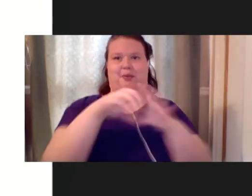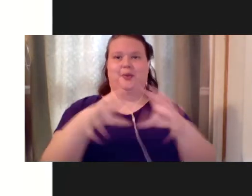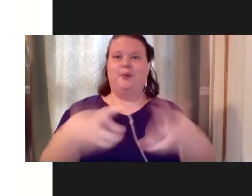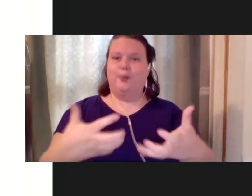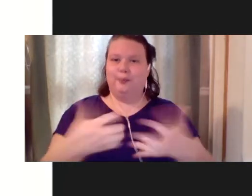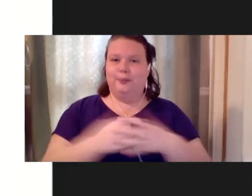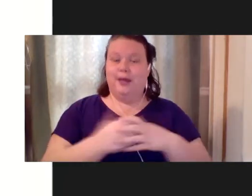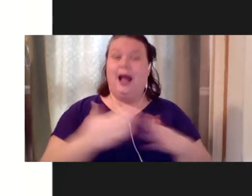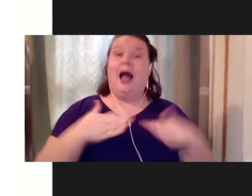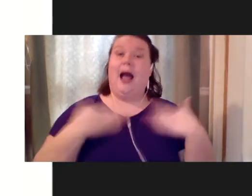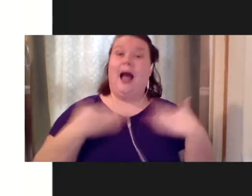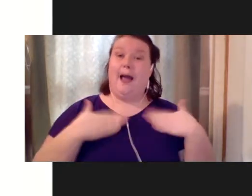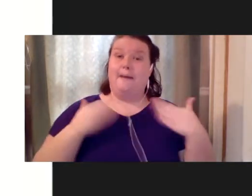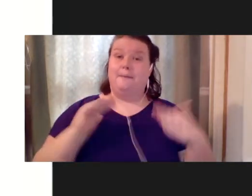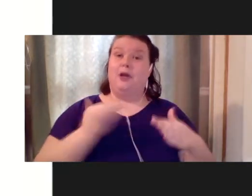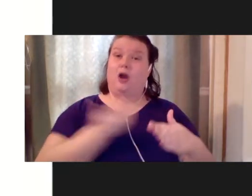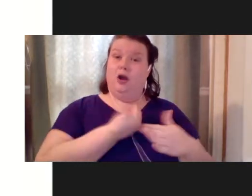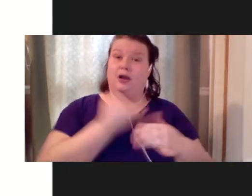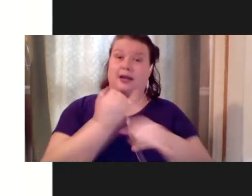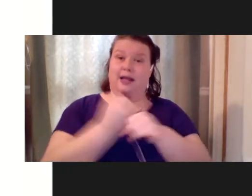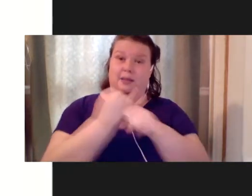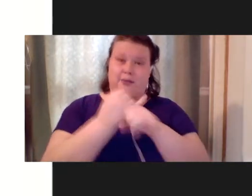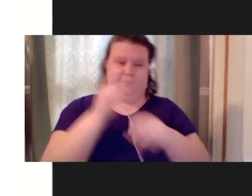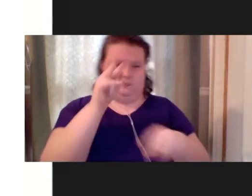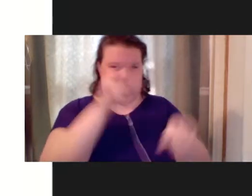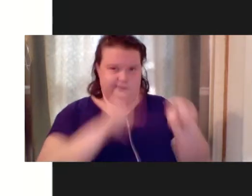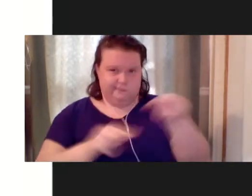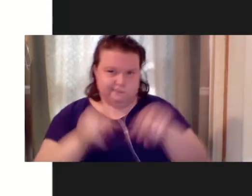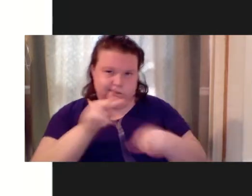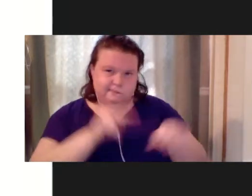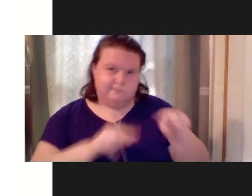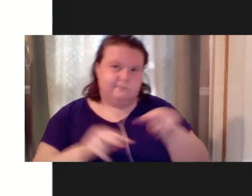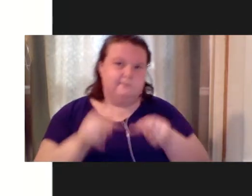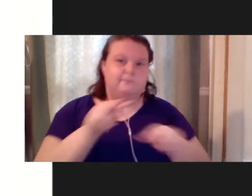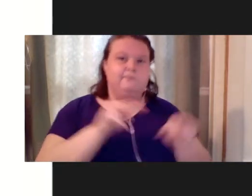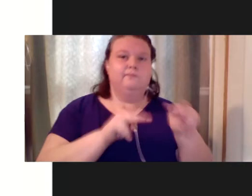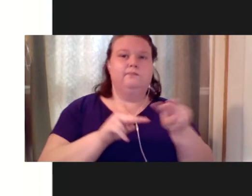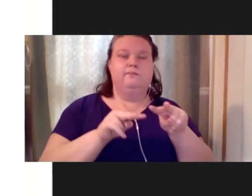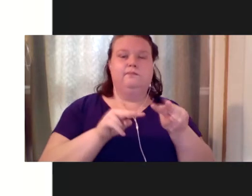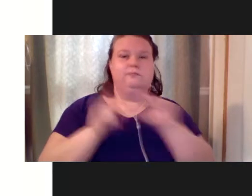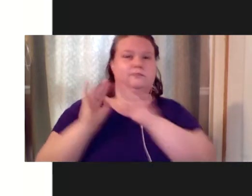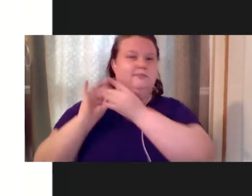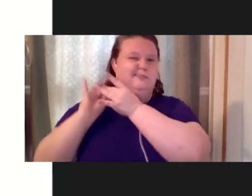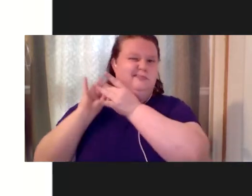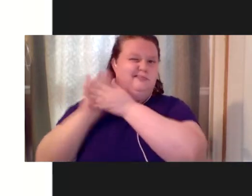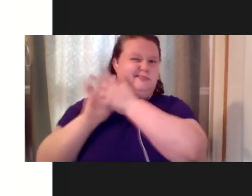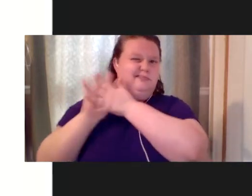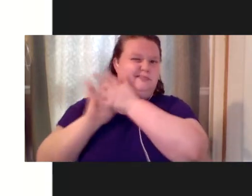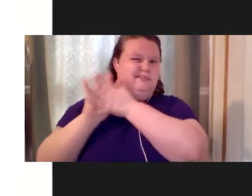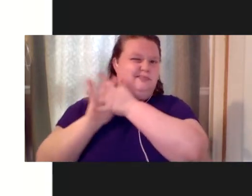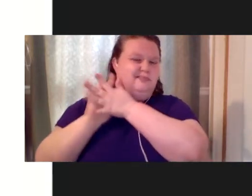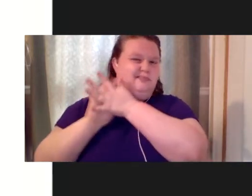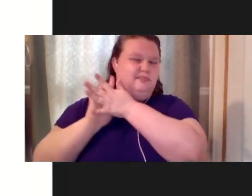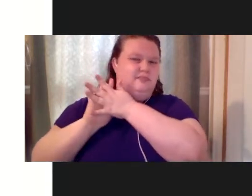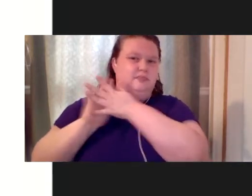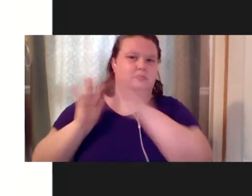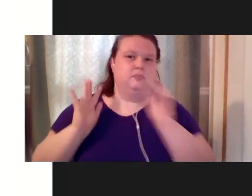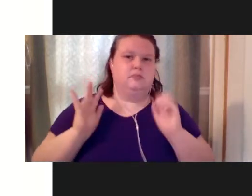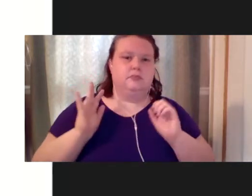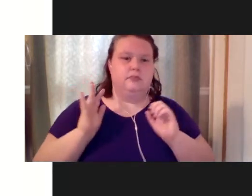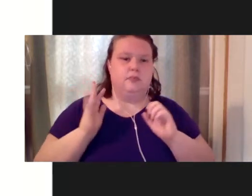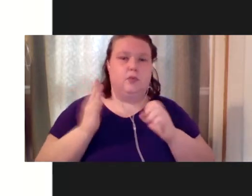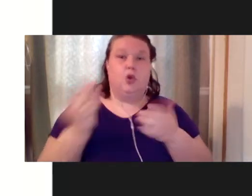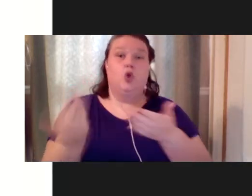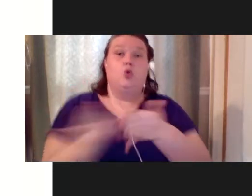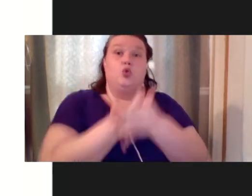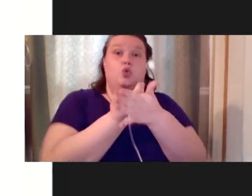is being looked at as one of the campuses to be either new or doing some improvements on